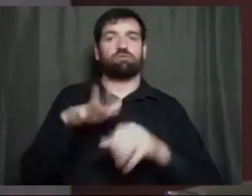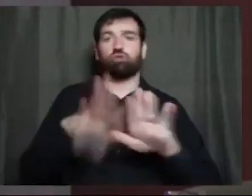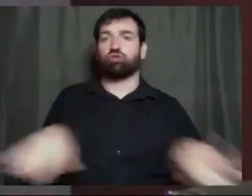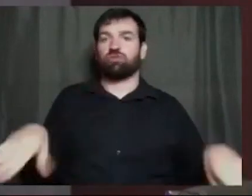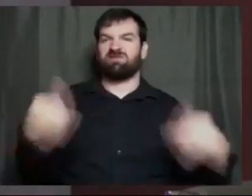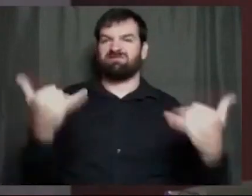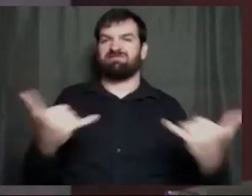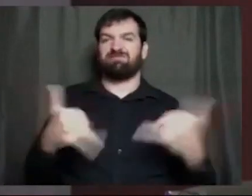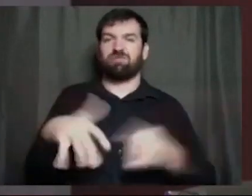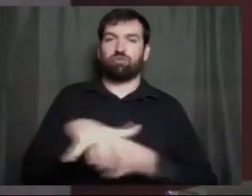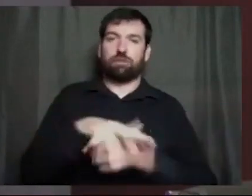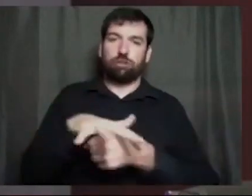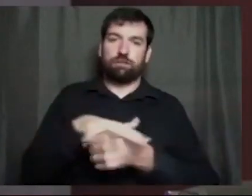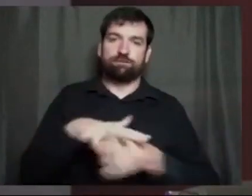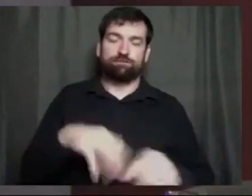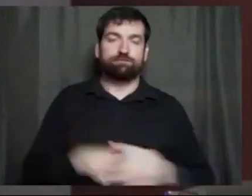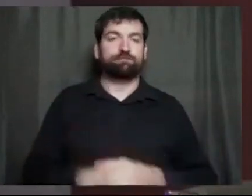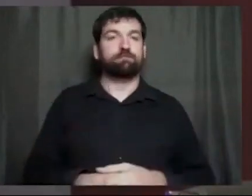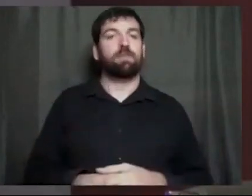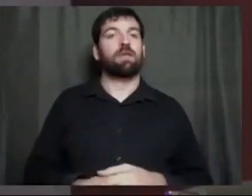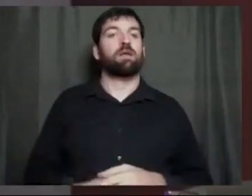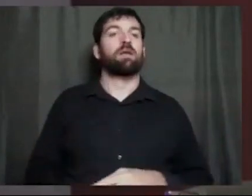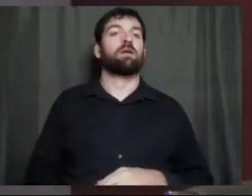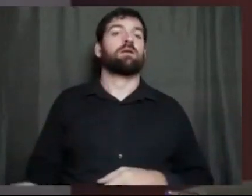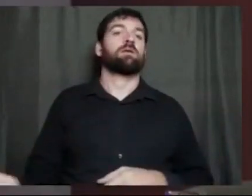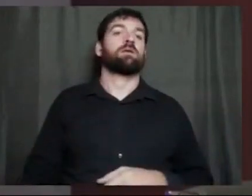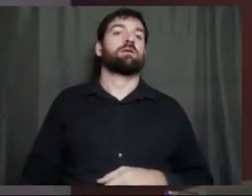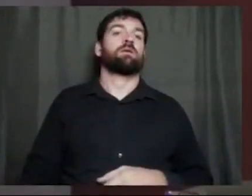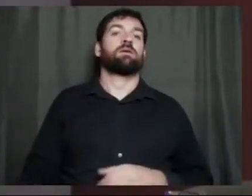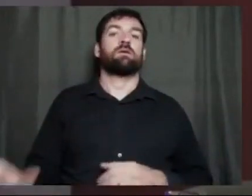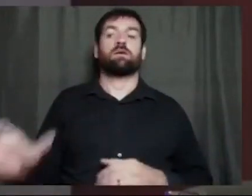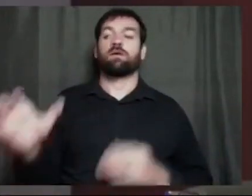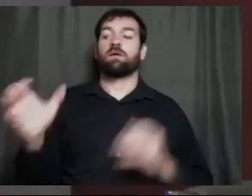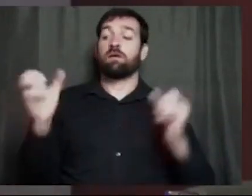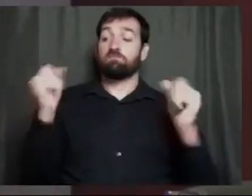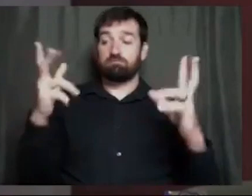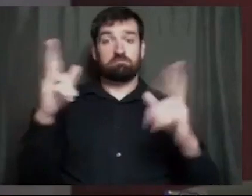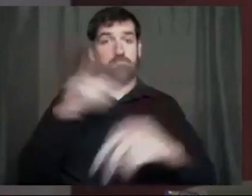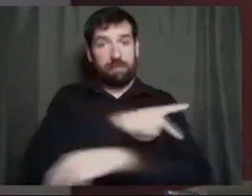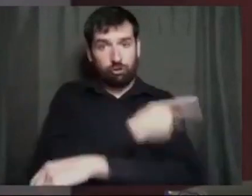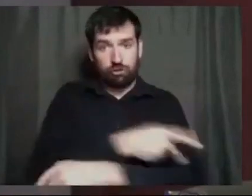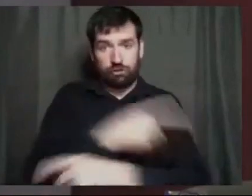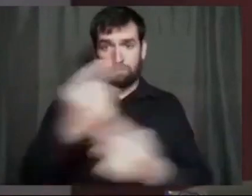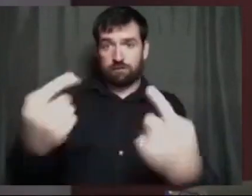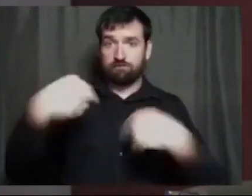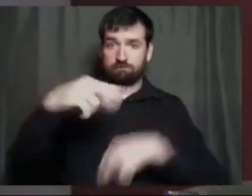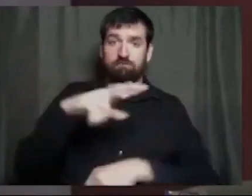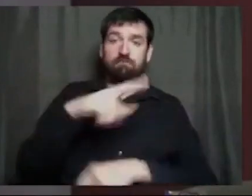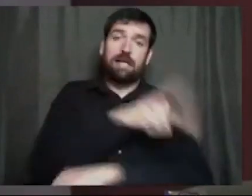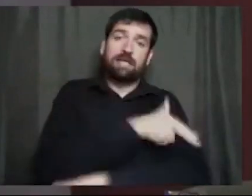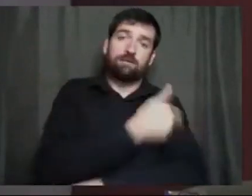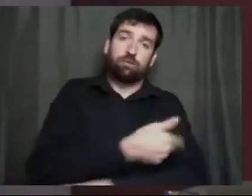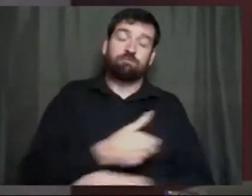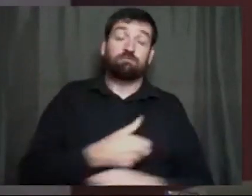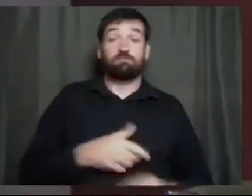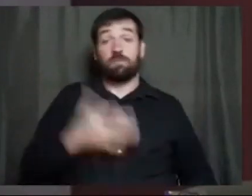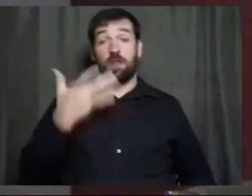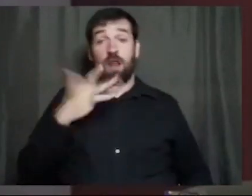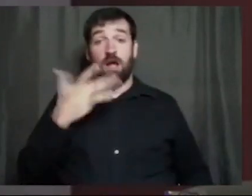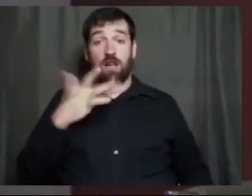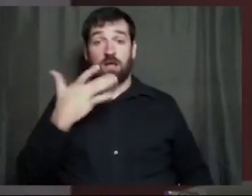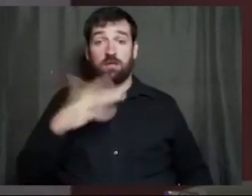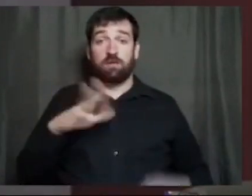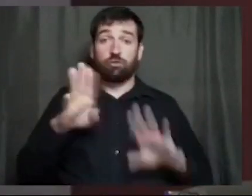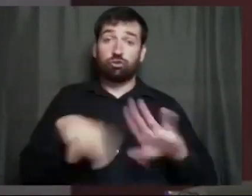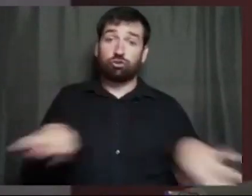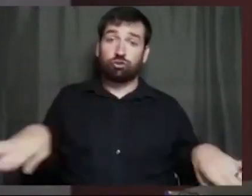We have had a number of patients come into the hospital, and luckily children tend to be hospitalized for a shorter